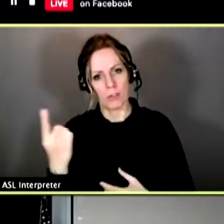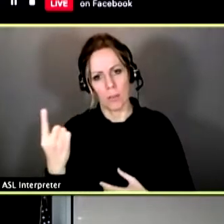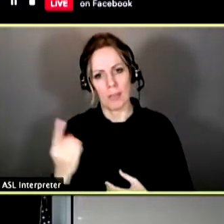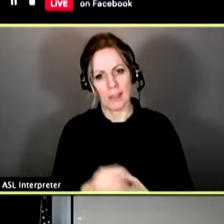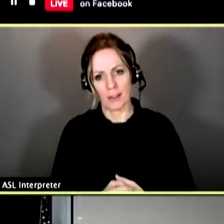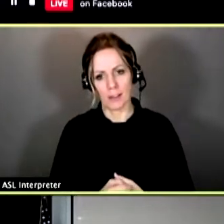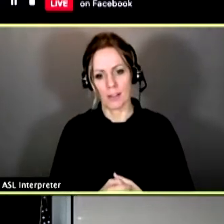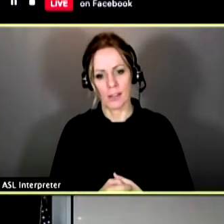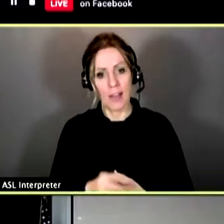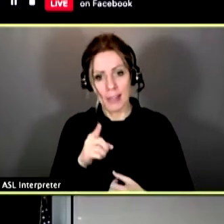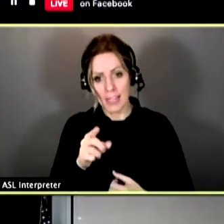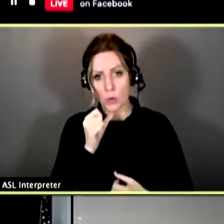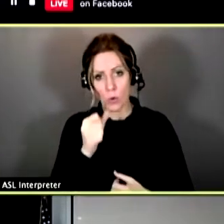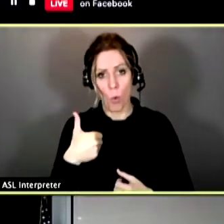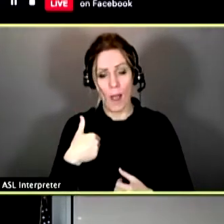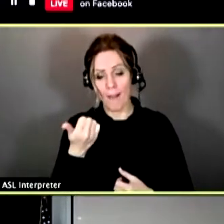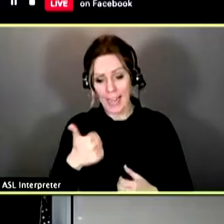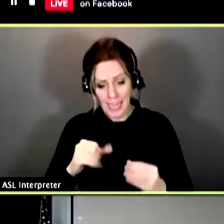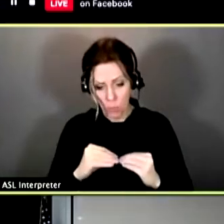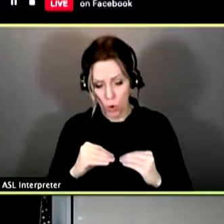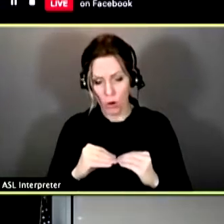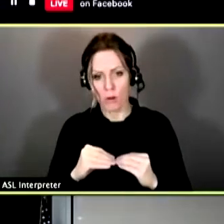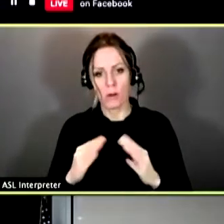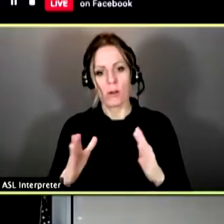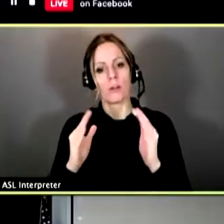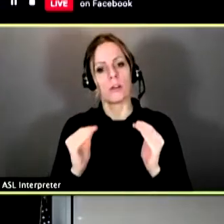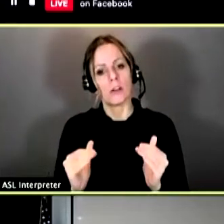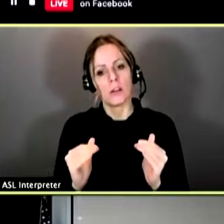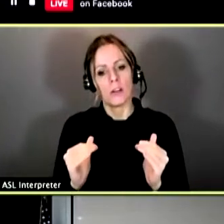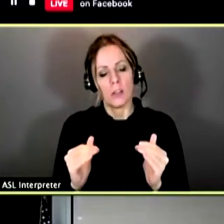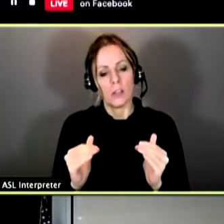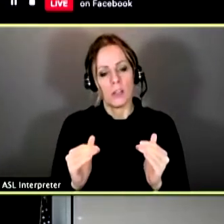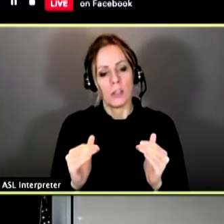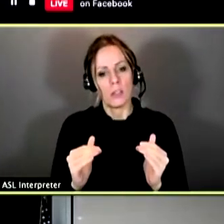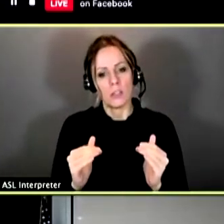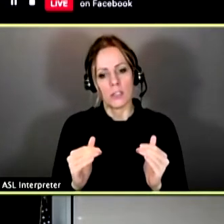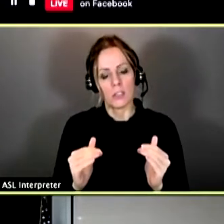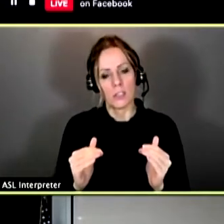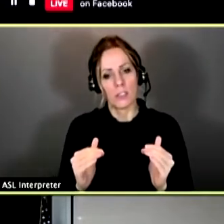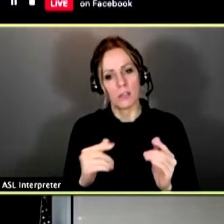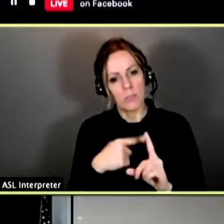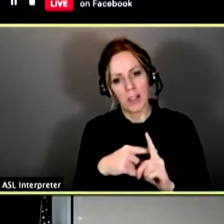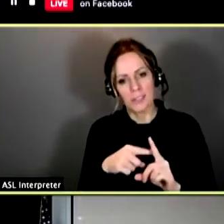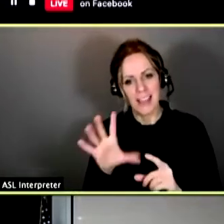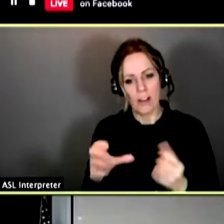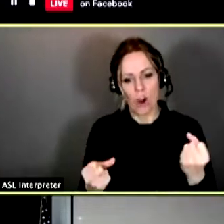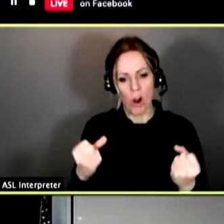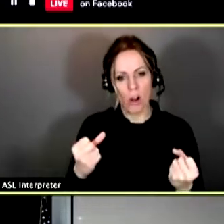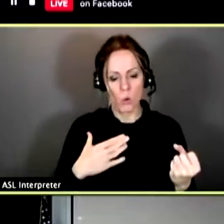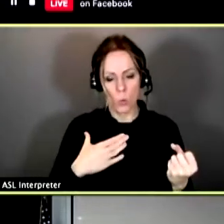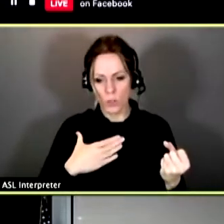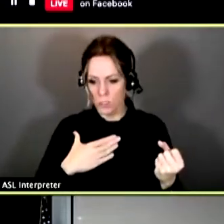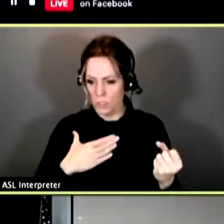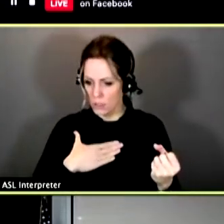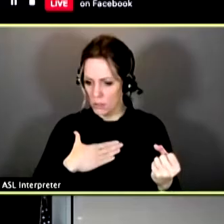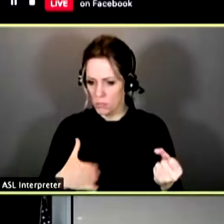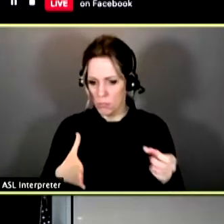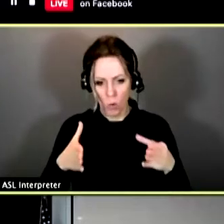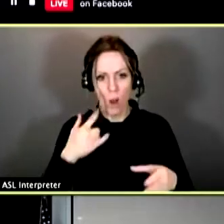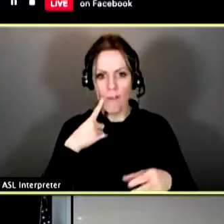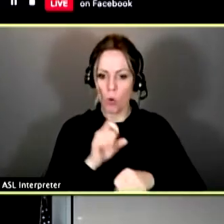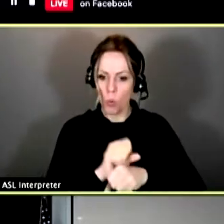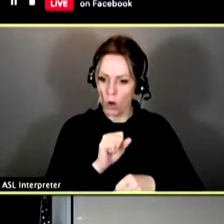that you don't have anymore. And then that also was, my livelihood. I had to figure out how to get a new car and all that stuff.